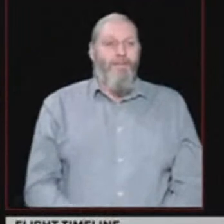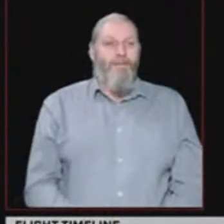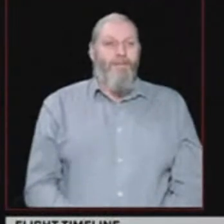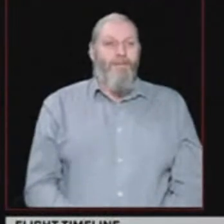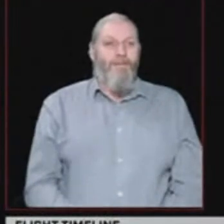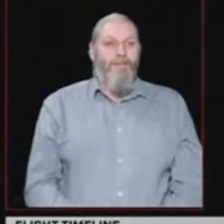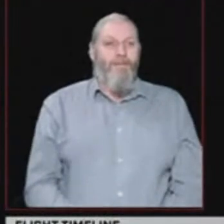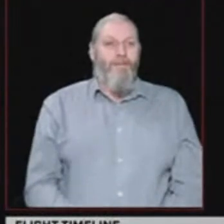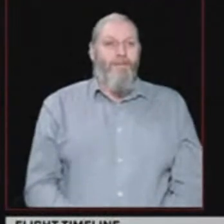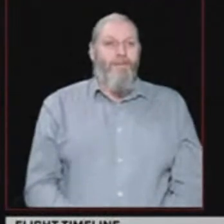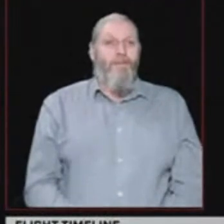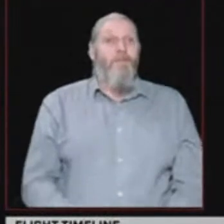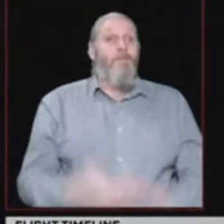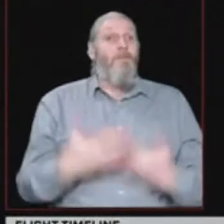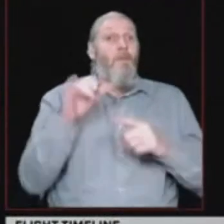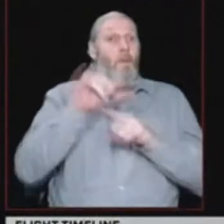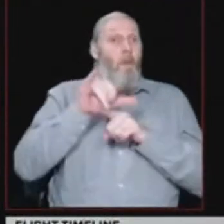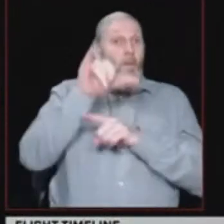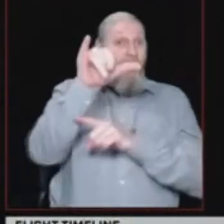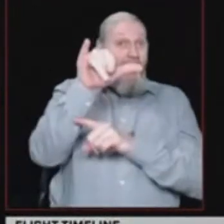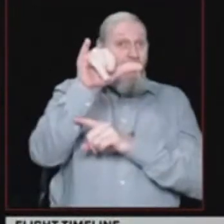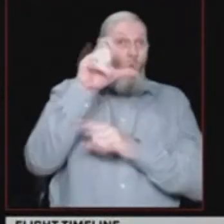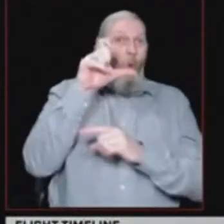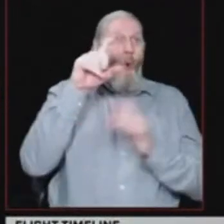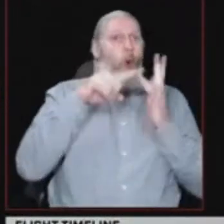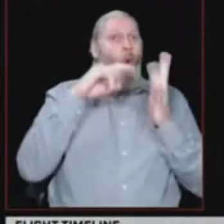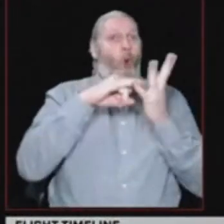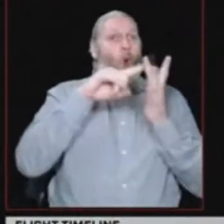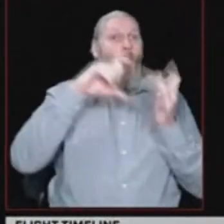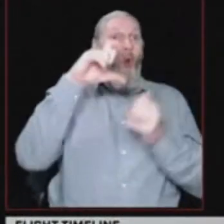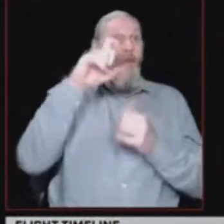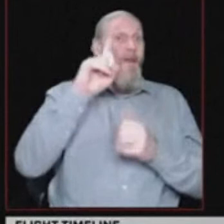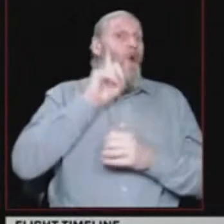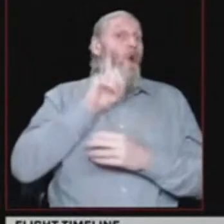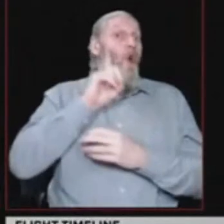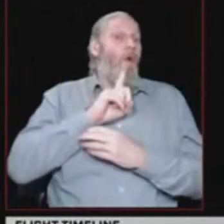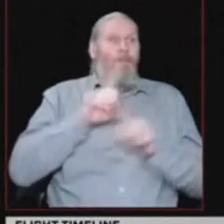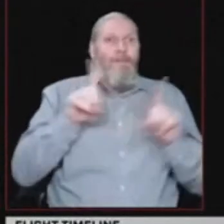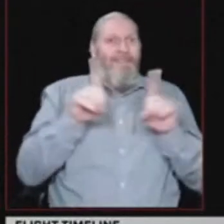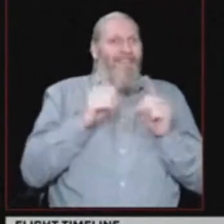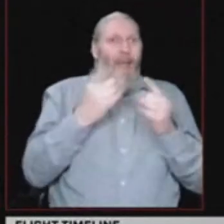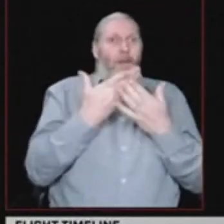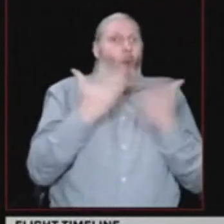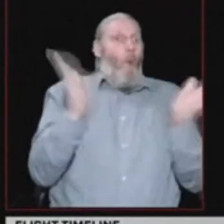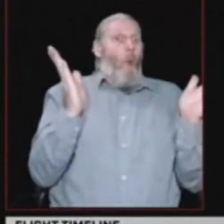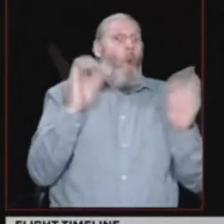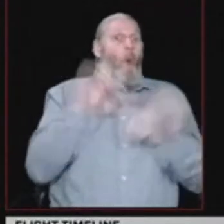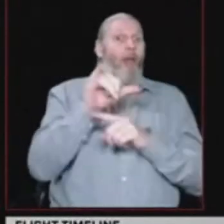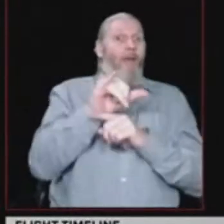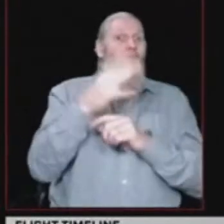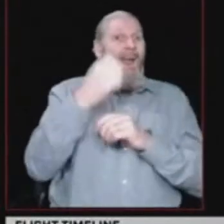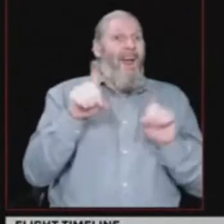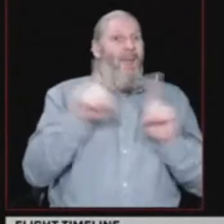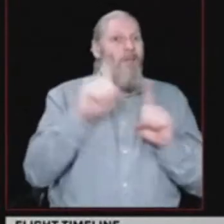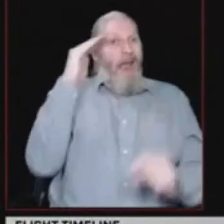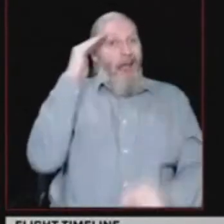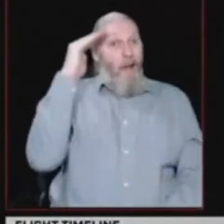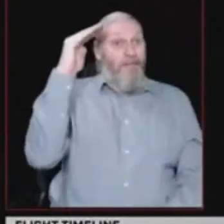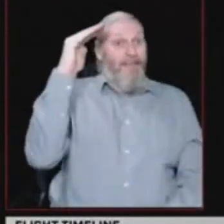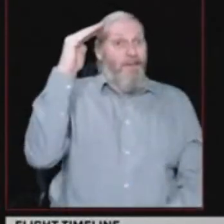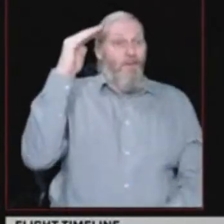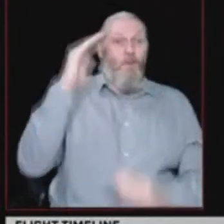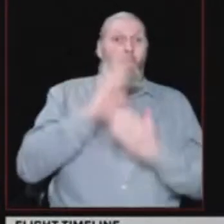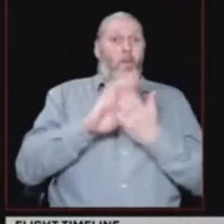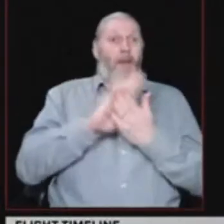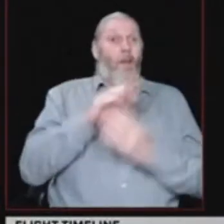Cosmic Girl, of course, like any other aircraft, is captained. And that means that the captain on board in the cockpit is the person